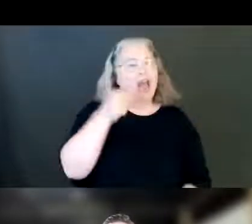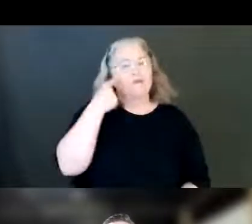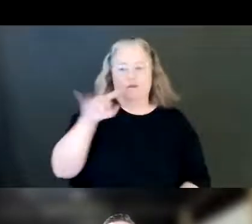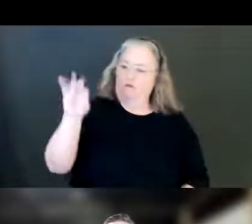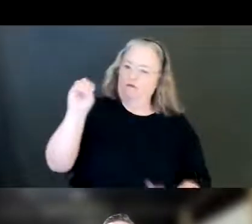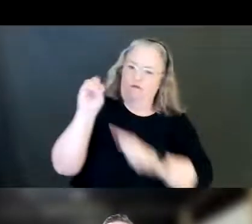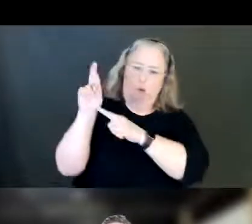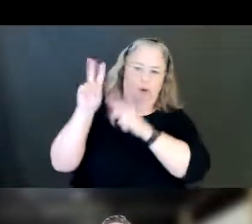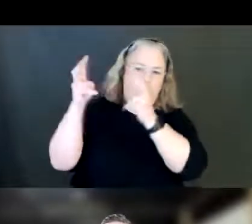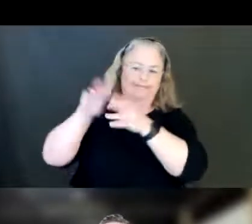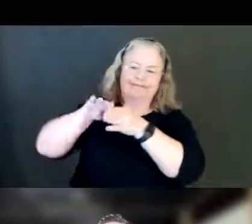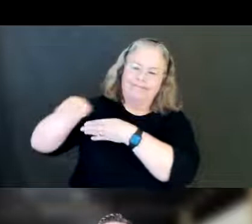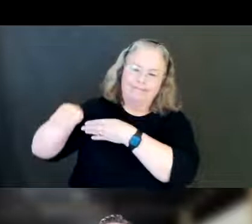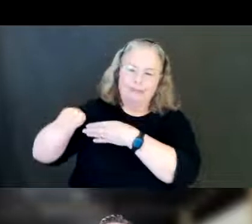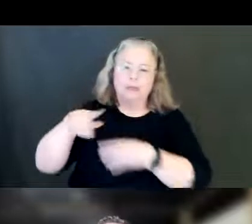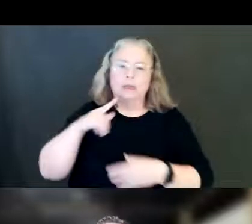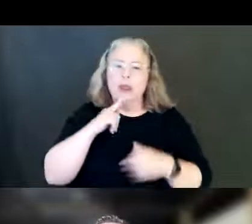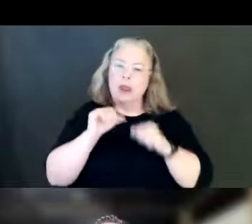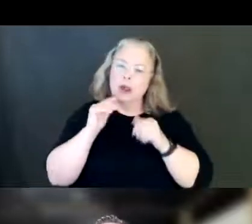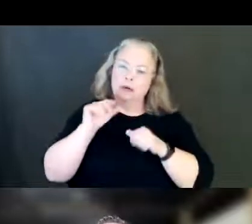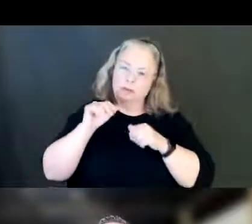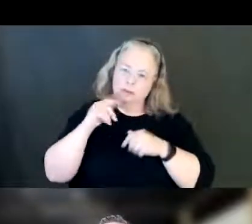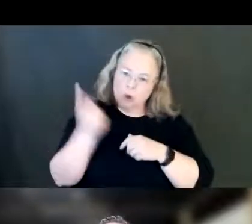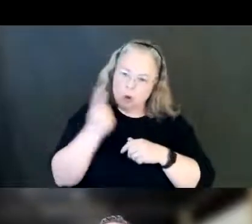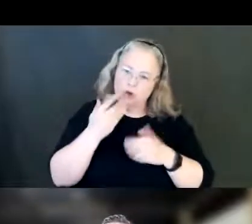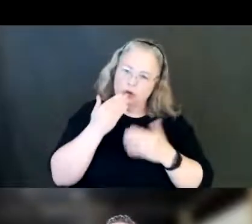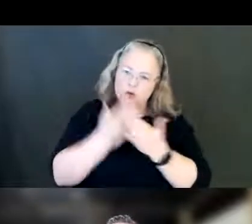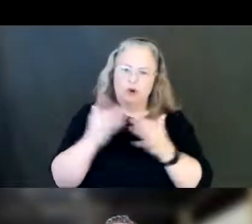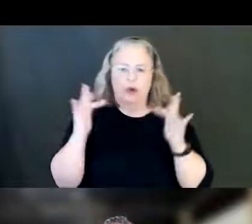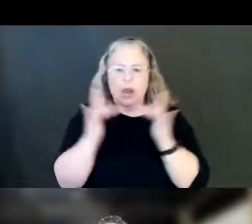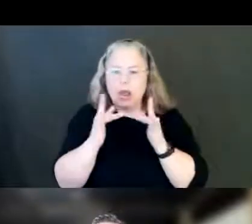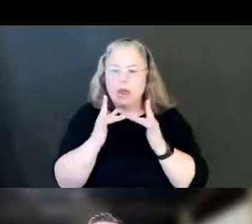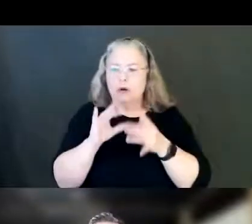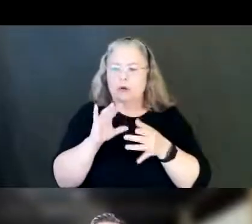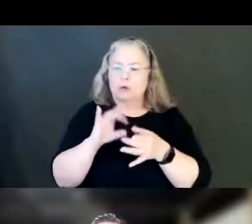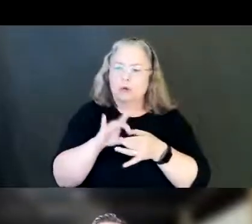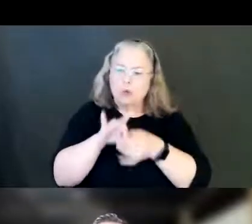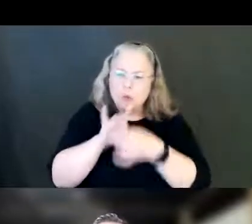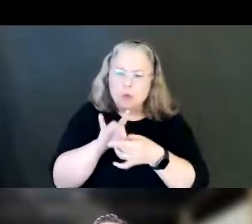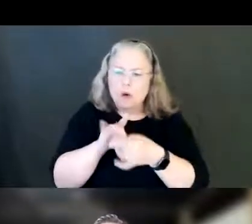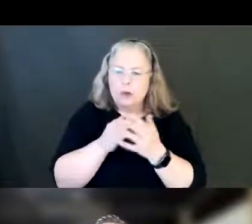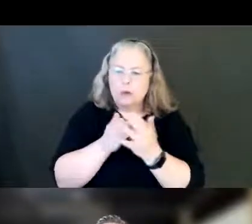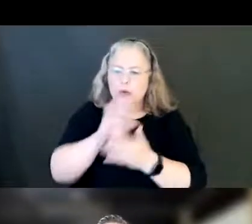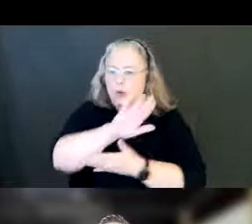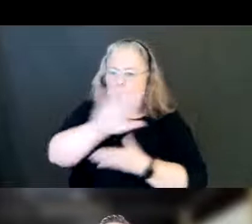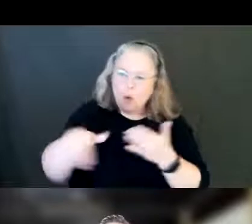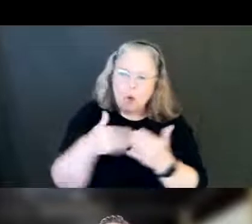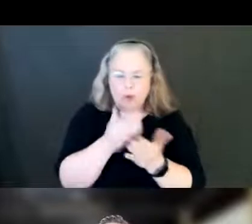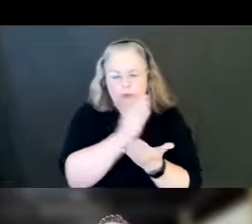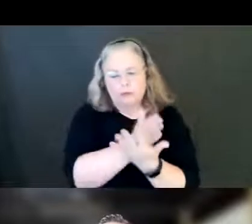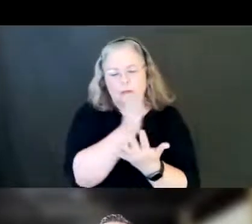like we're doing today, having constant contact and cooperation during all stages of